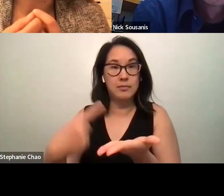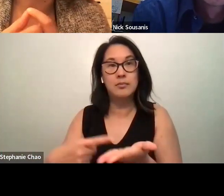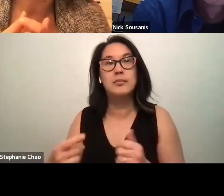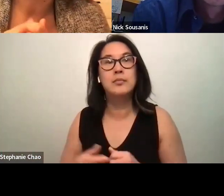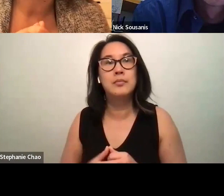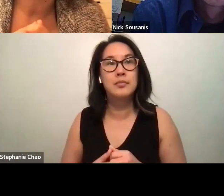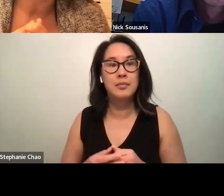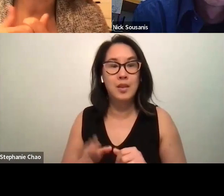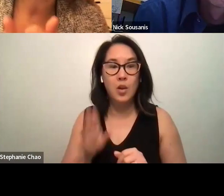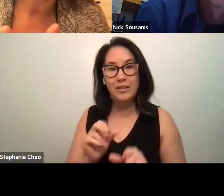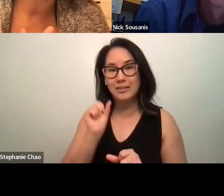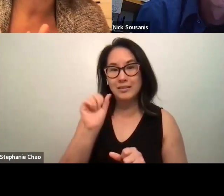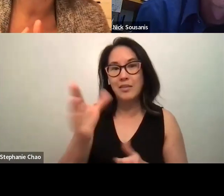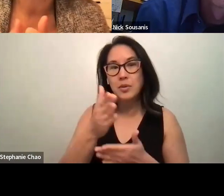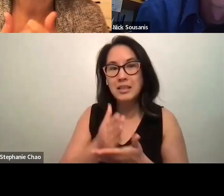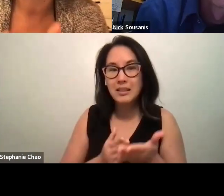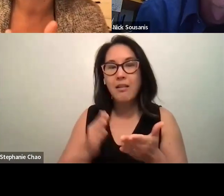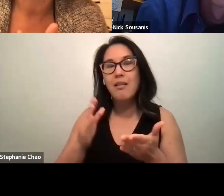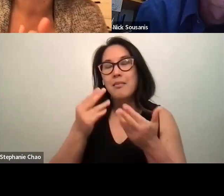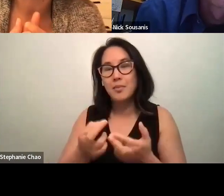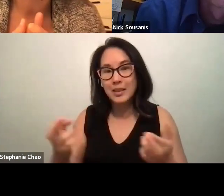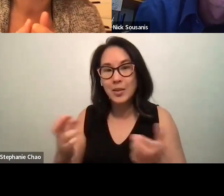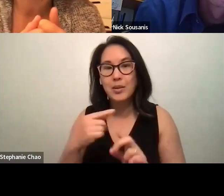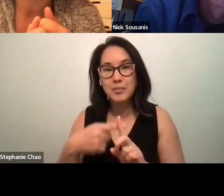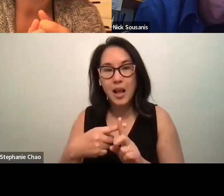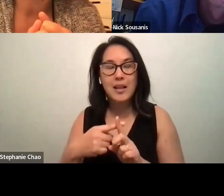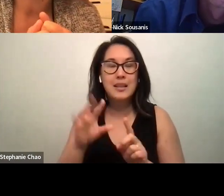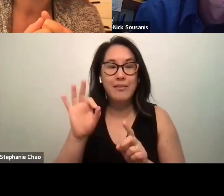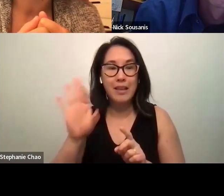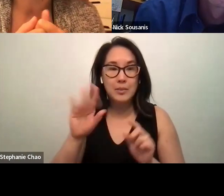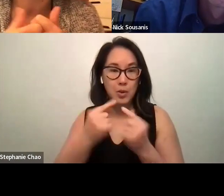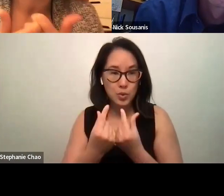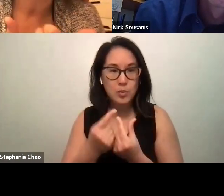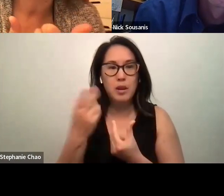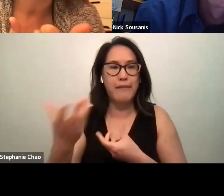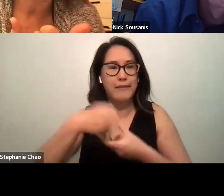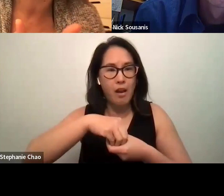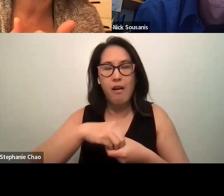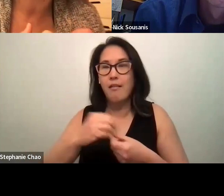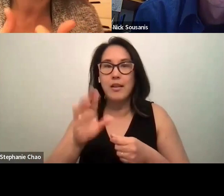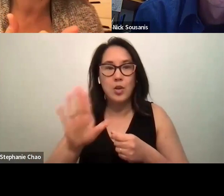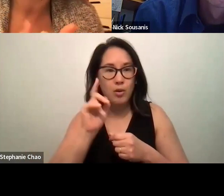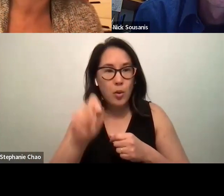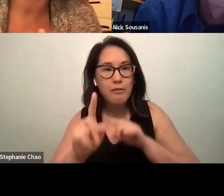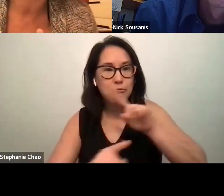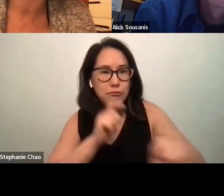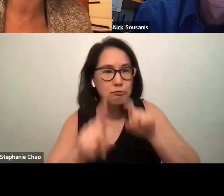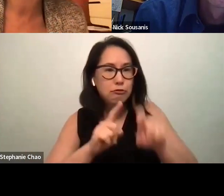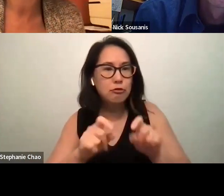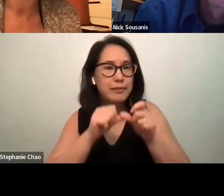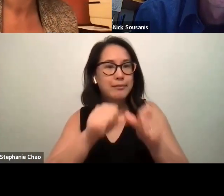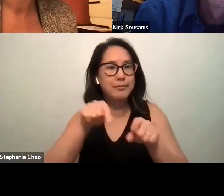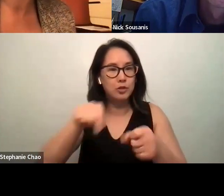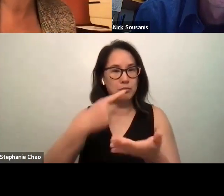We will send you some resources and a Facebook group where you can get involved and ask more of your questions and keep this dialogue